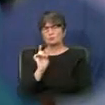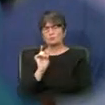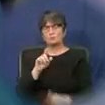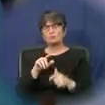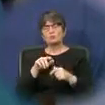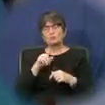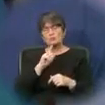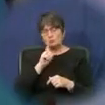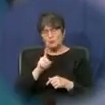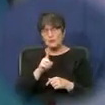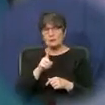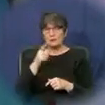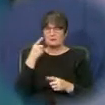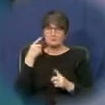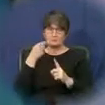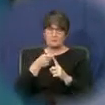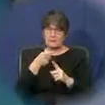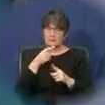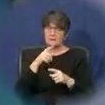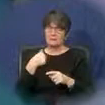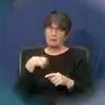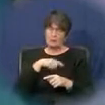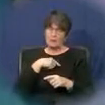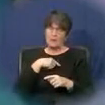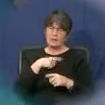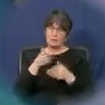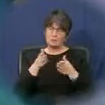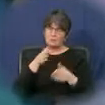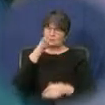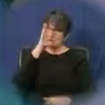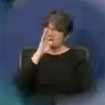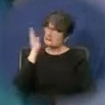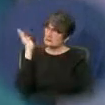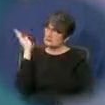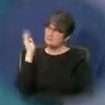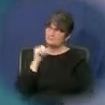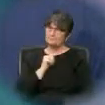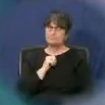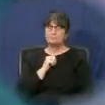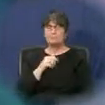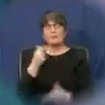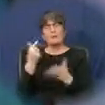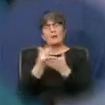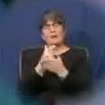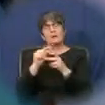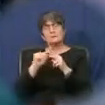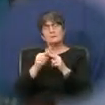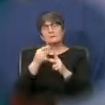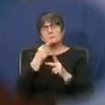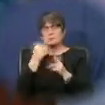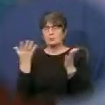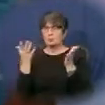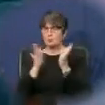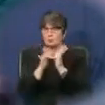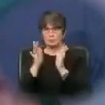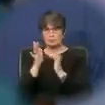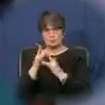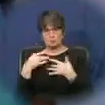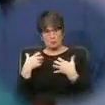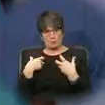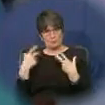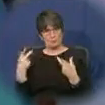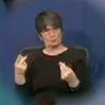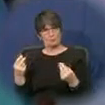of service of God's kingdom. And so the gospel this morning began by Jesus saying, well, what do you want me to